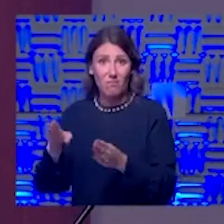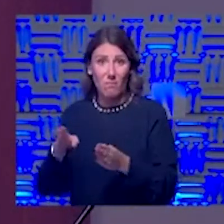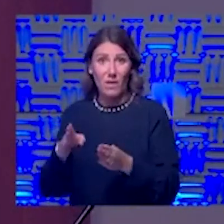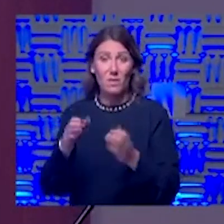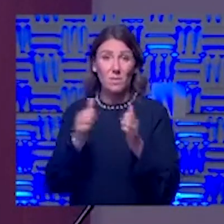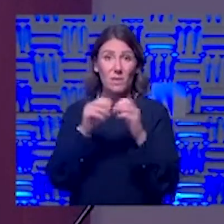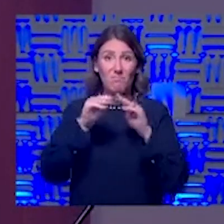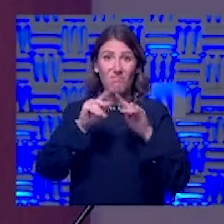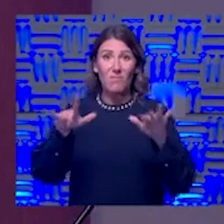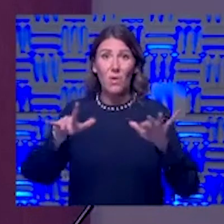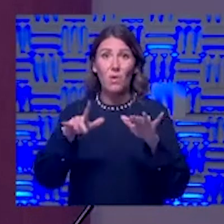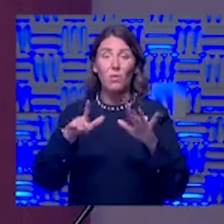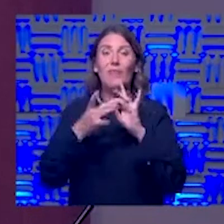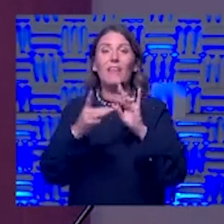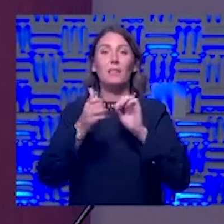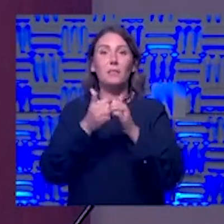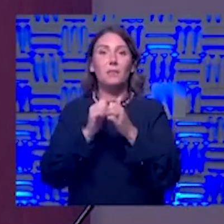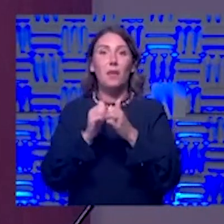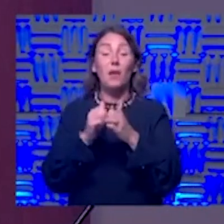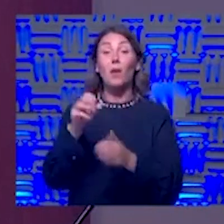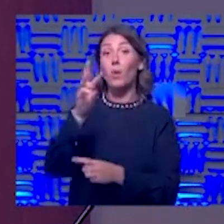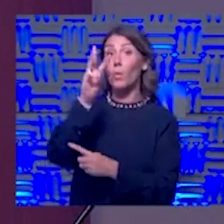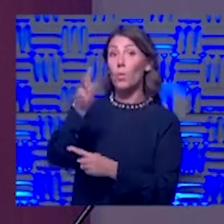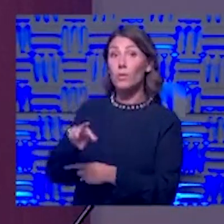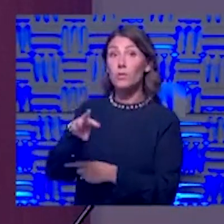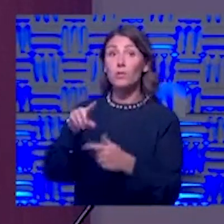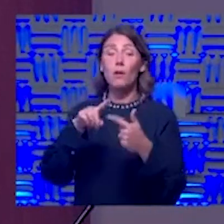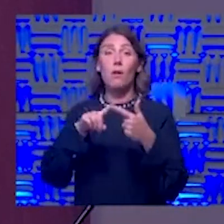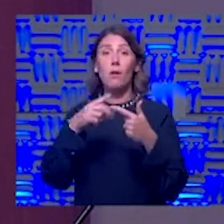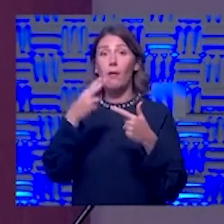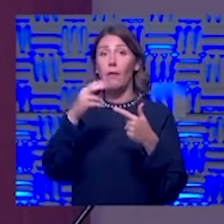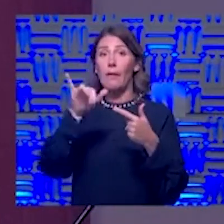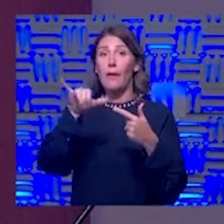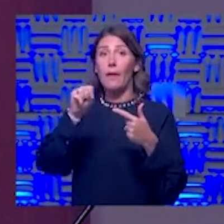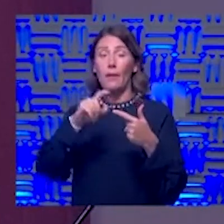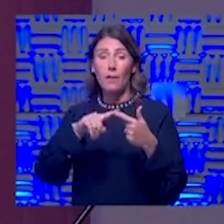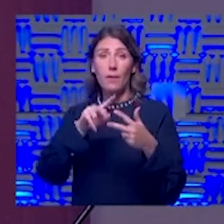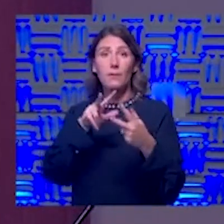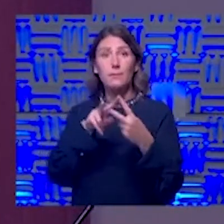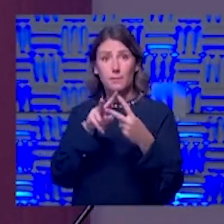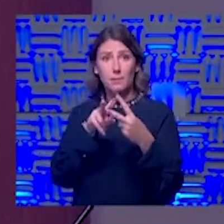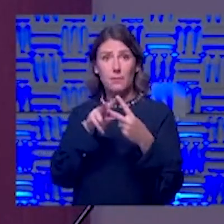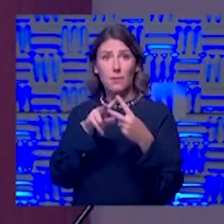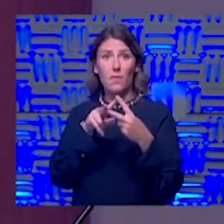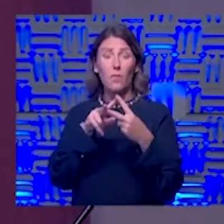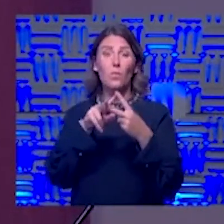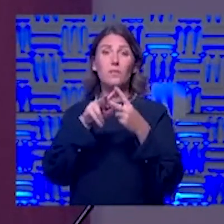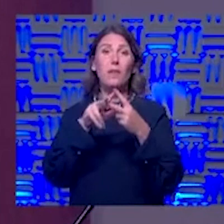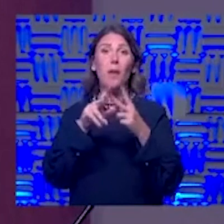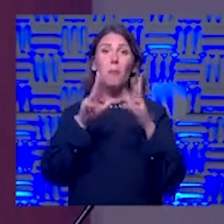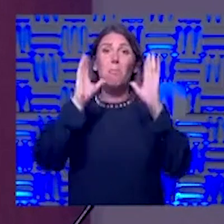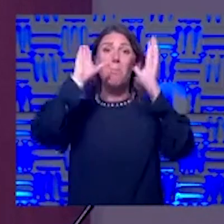On that sports theme, in Wichita and in Hayes, at some basketball tournaments.